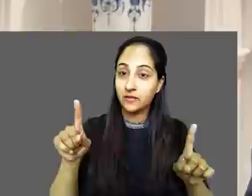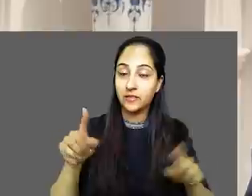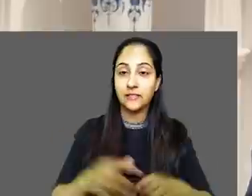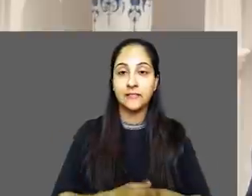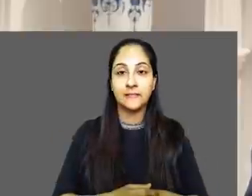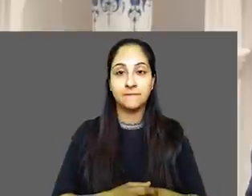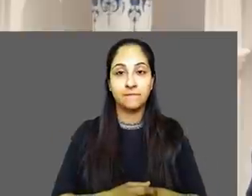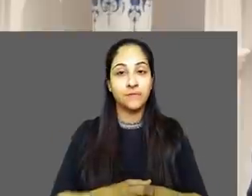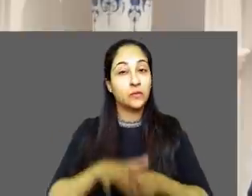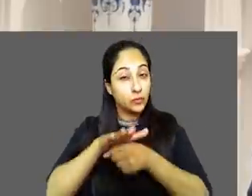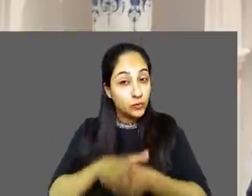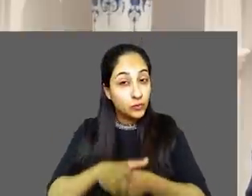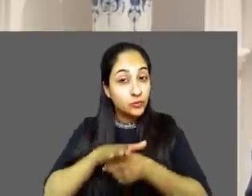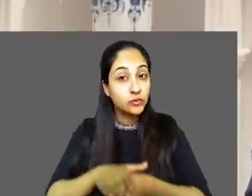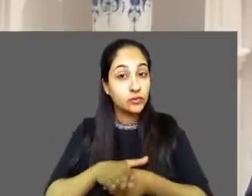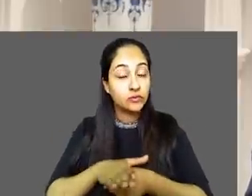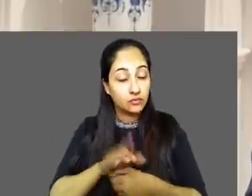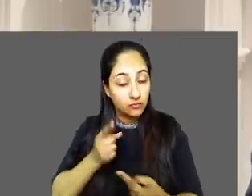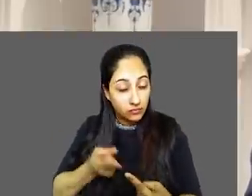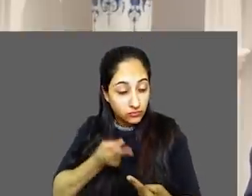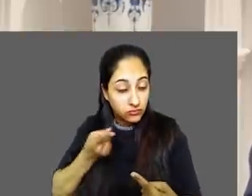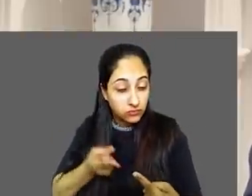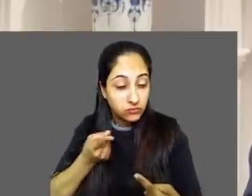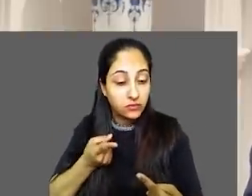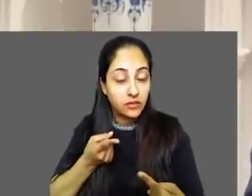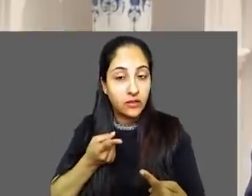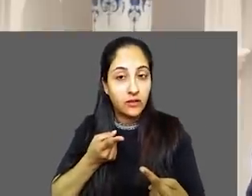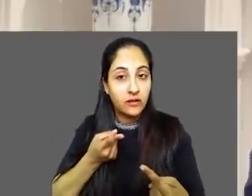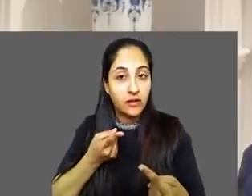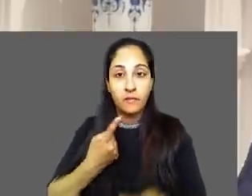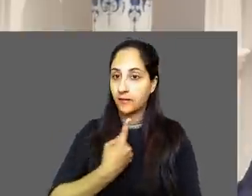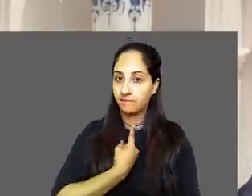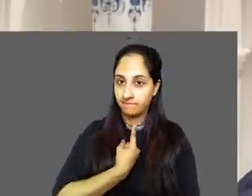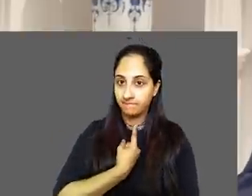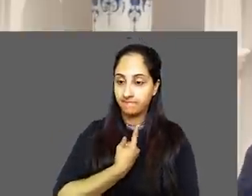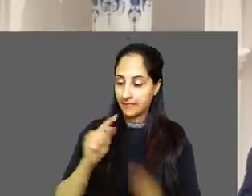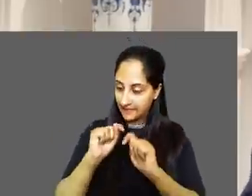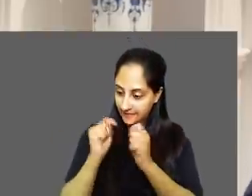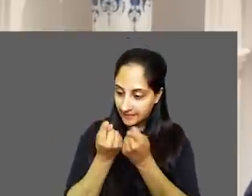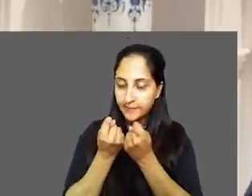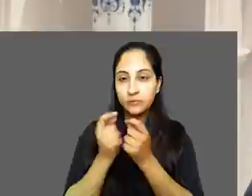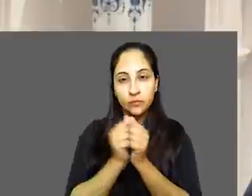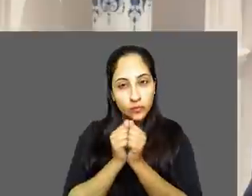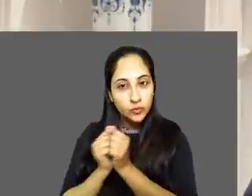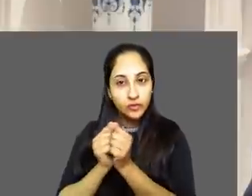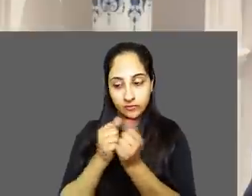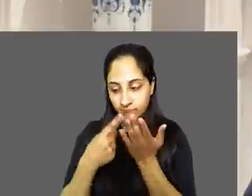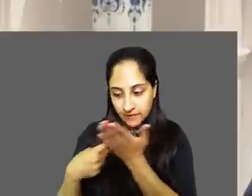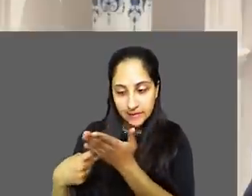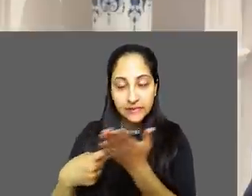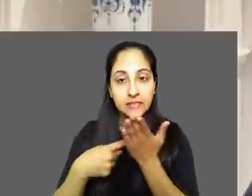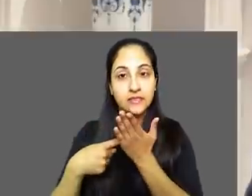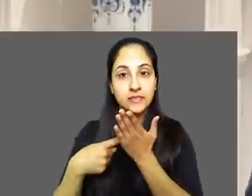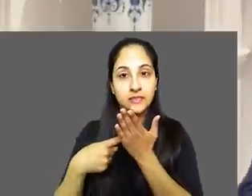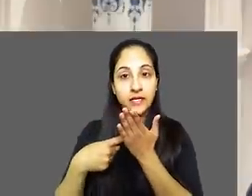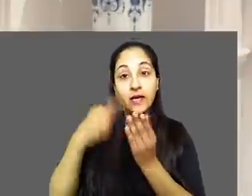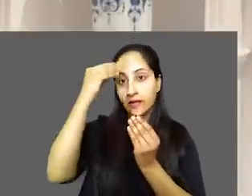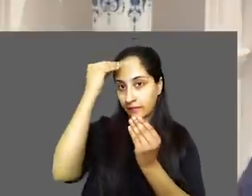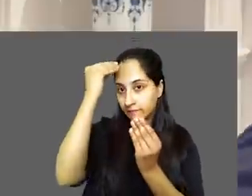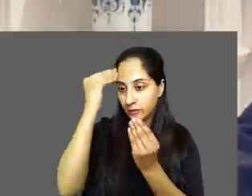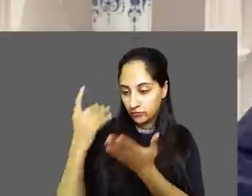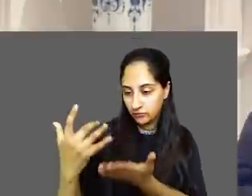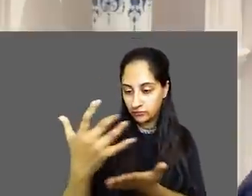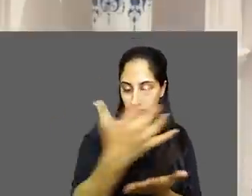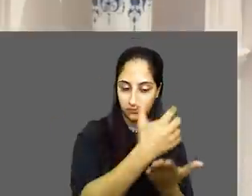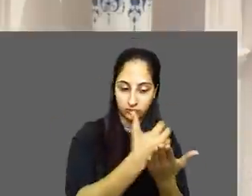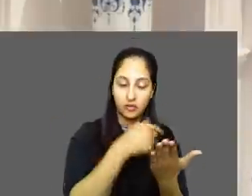it was the team decisions and the team kind of consensus and ultimately the guidance that we received that really helped us